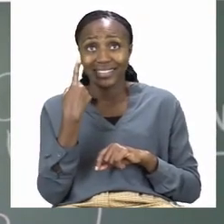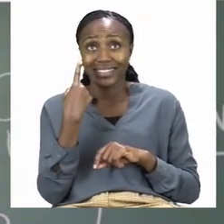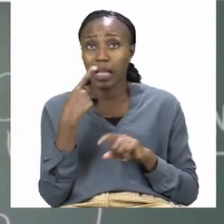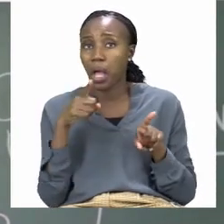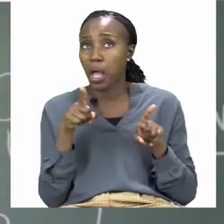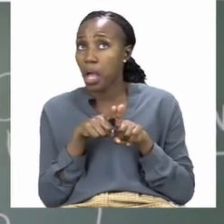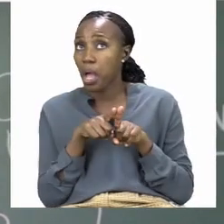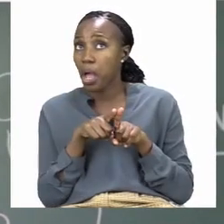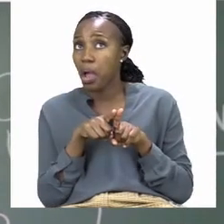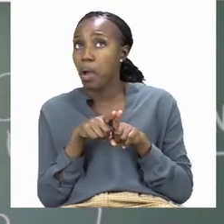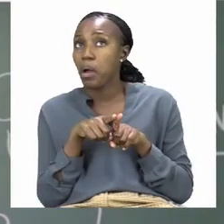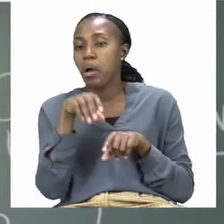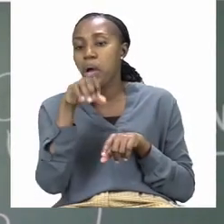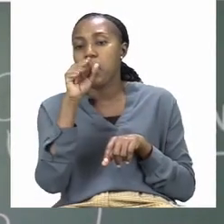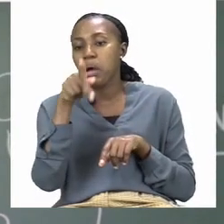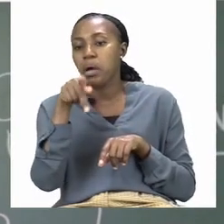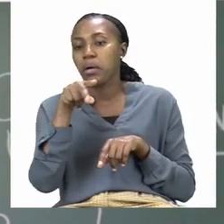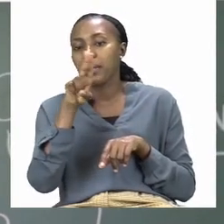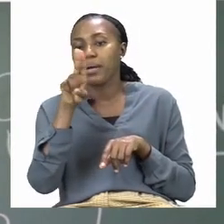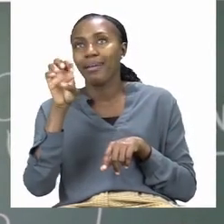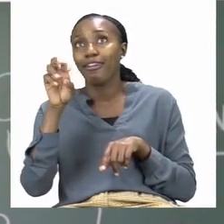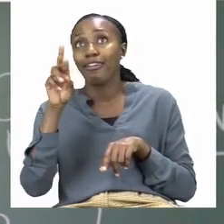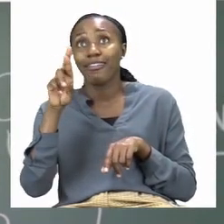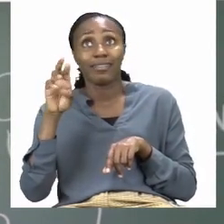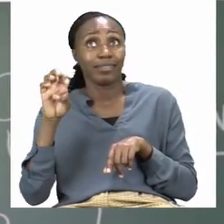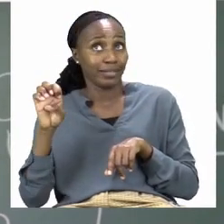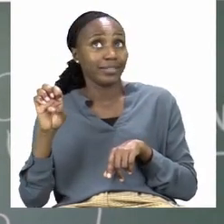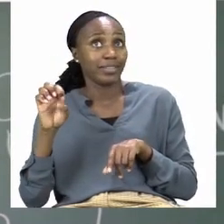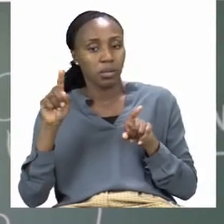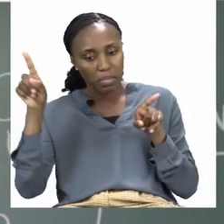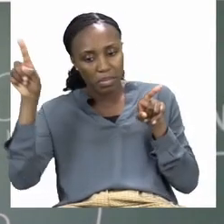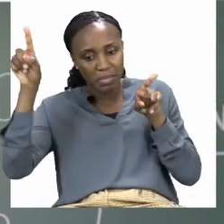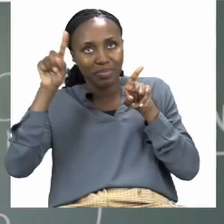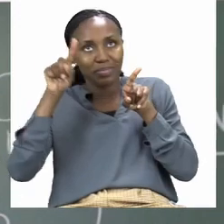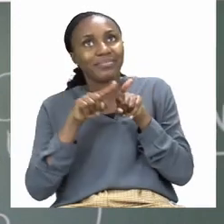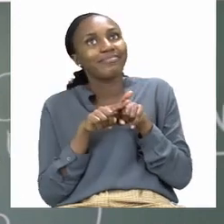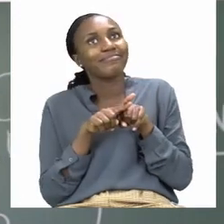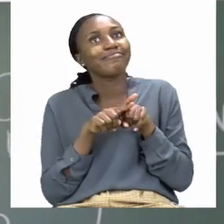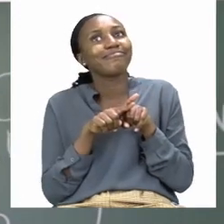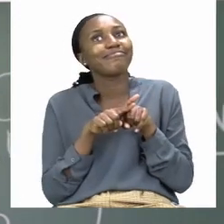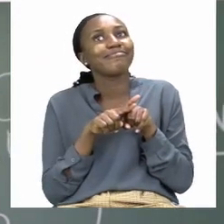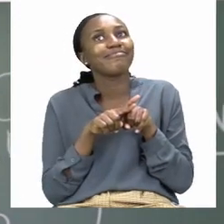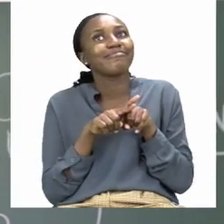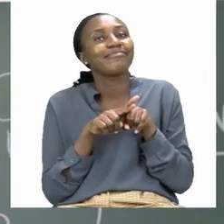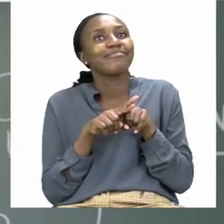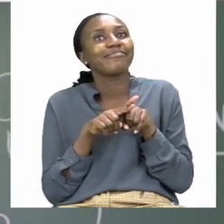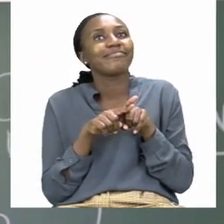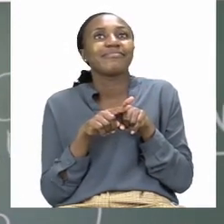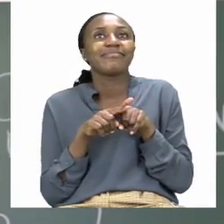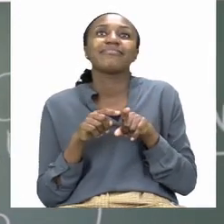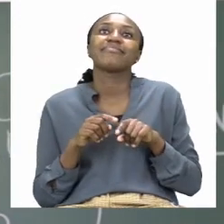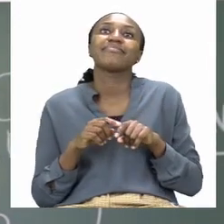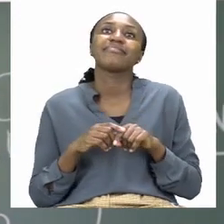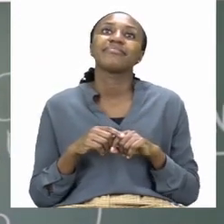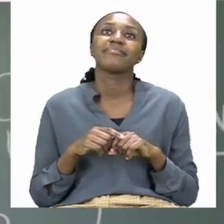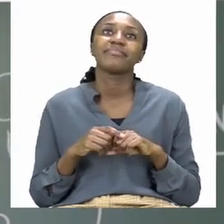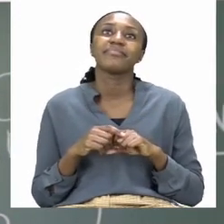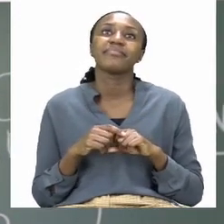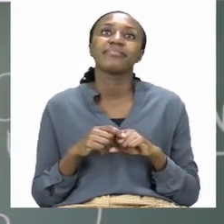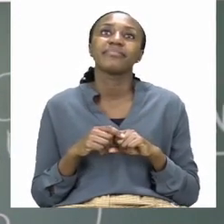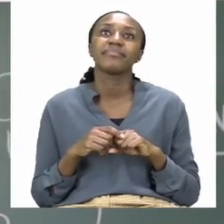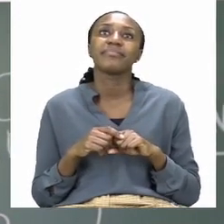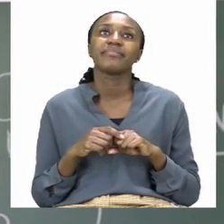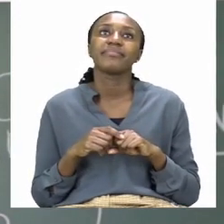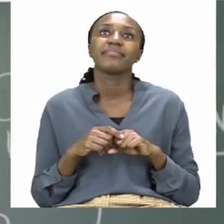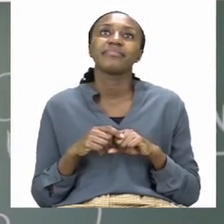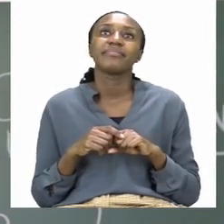will resemble the sphere. So now we go ahead and we join the